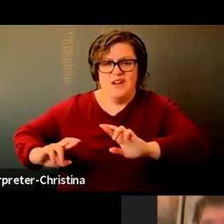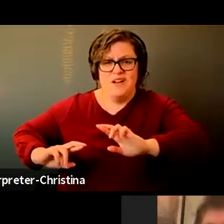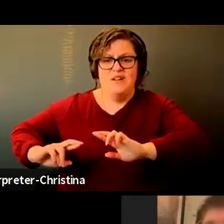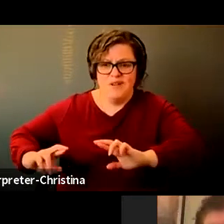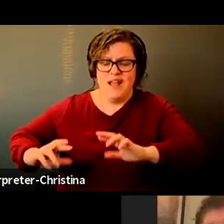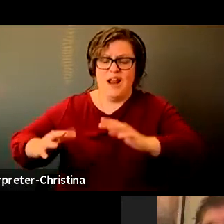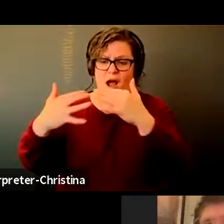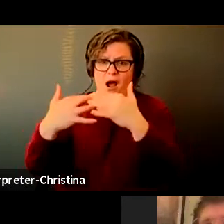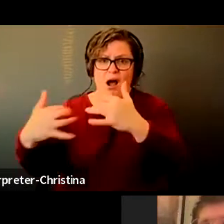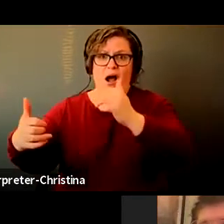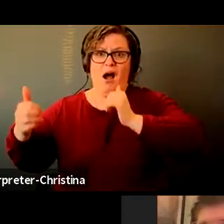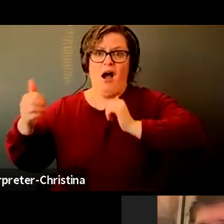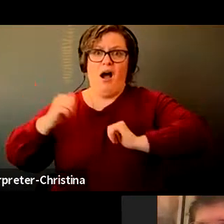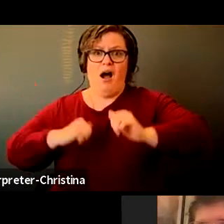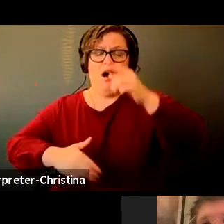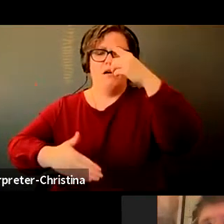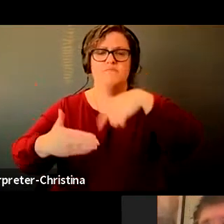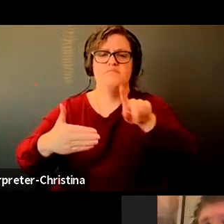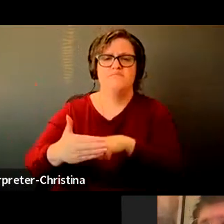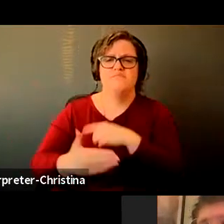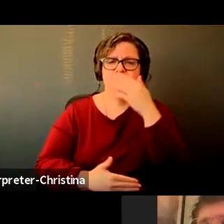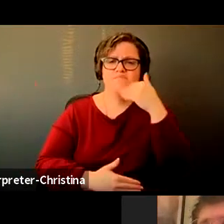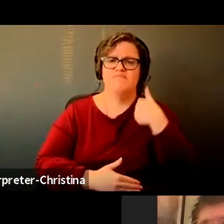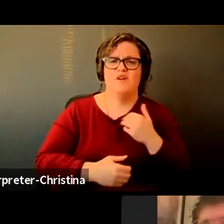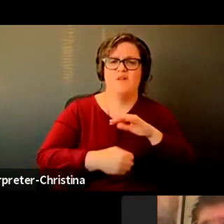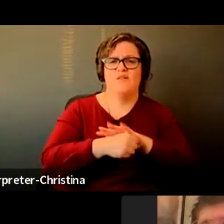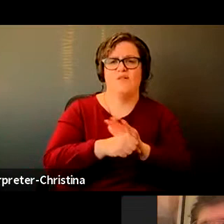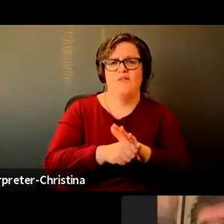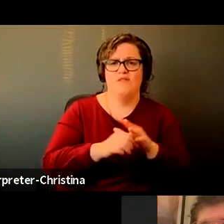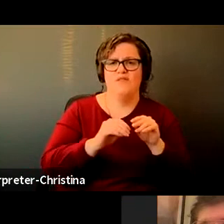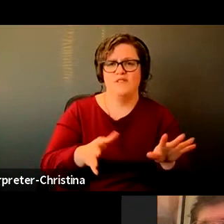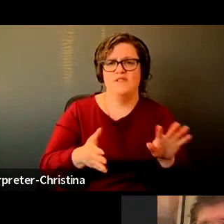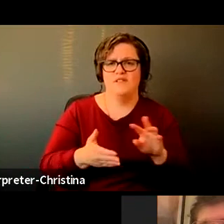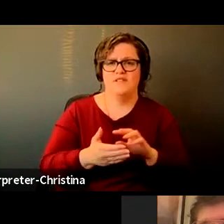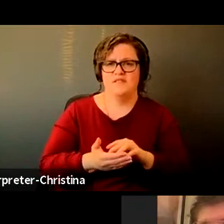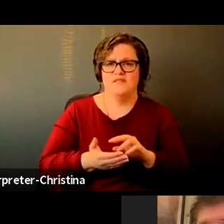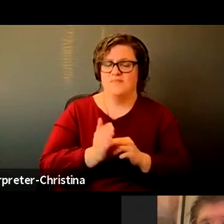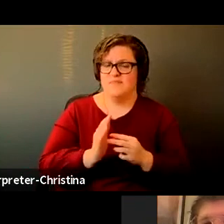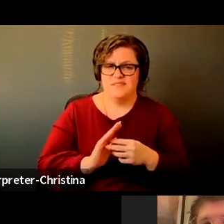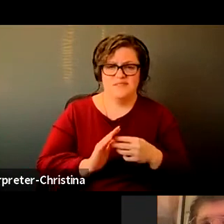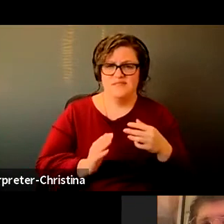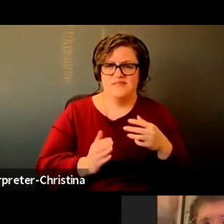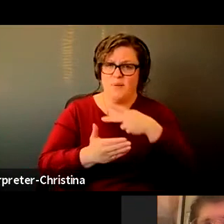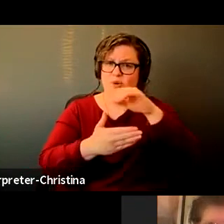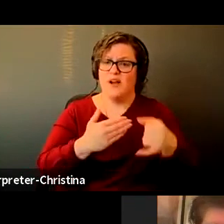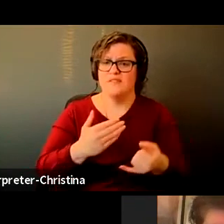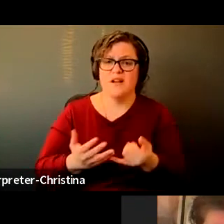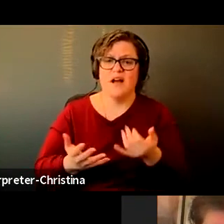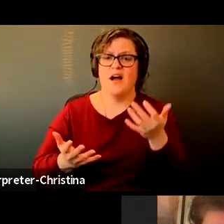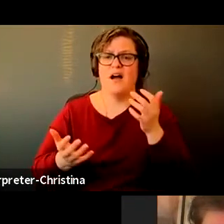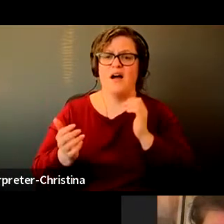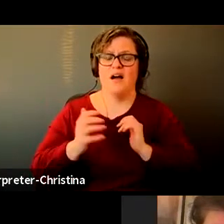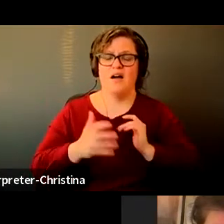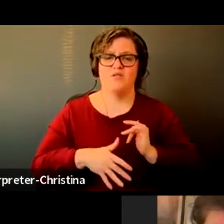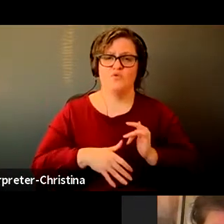I was telling Blair earlier about like how I had to grieve the other project in Mauritius. But there's something for me, I feel like there's